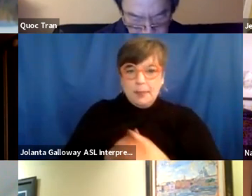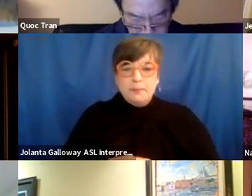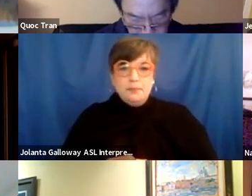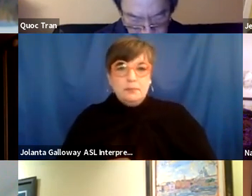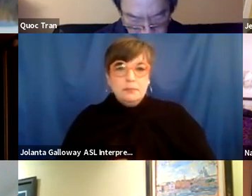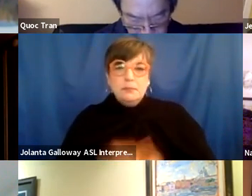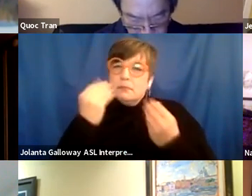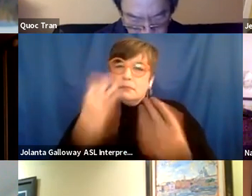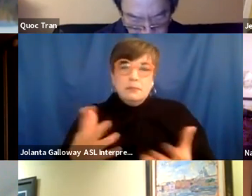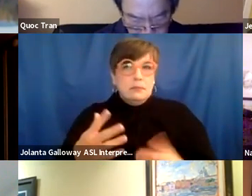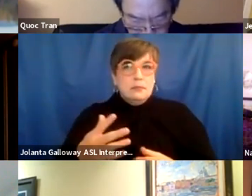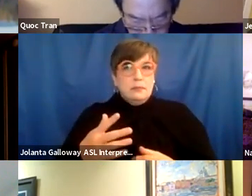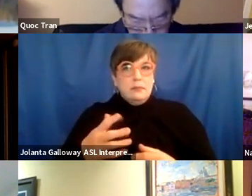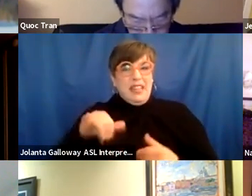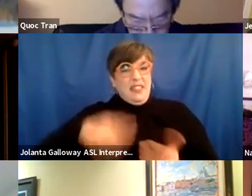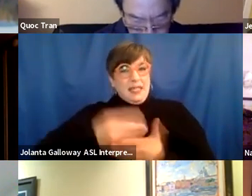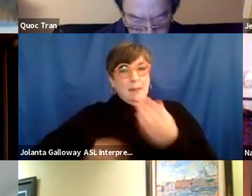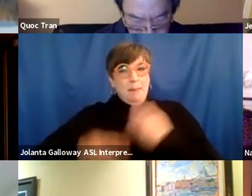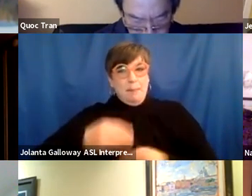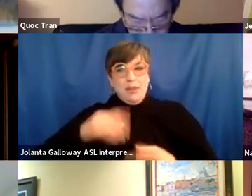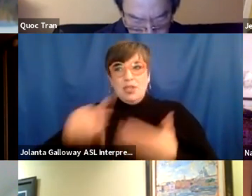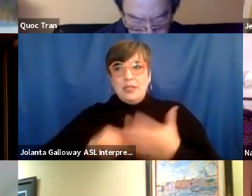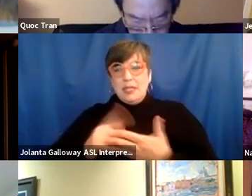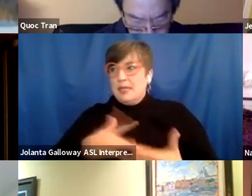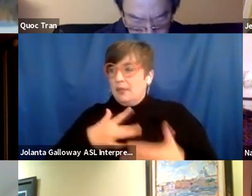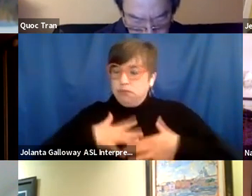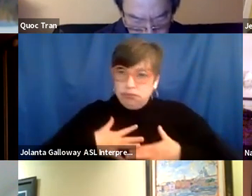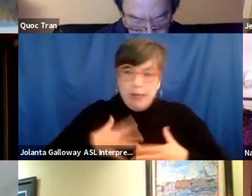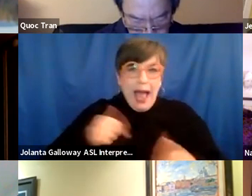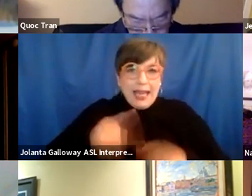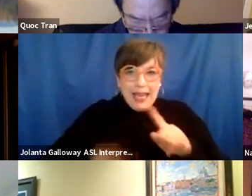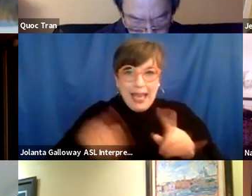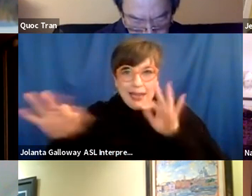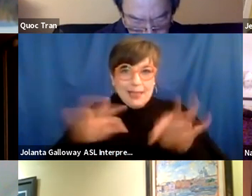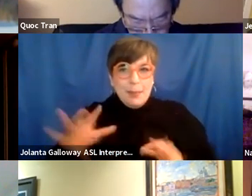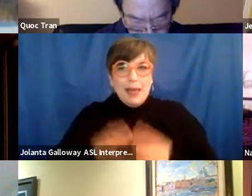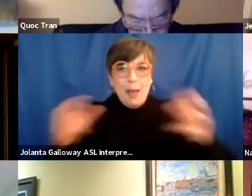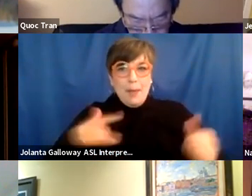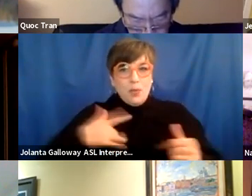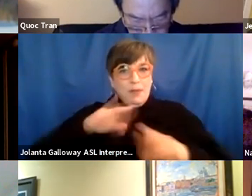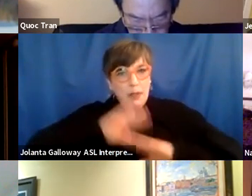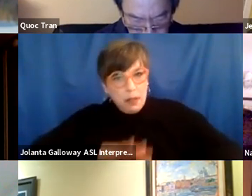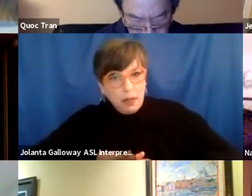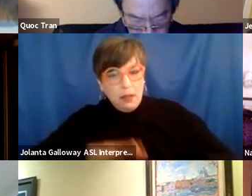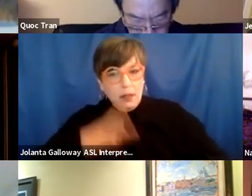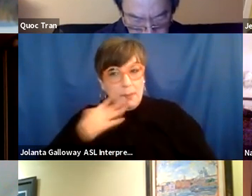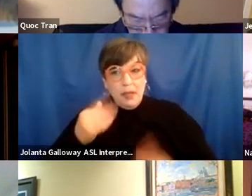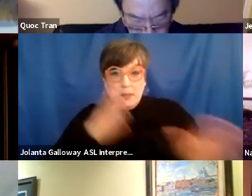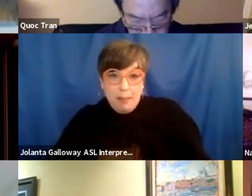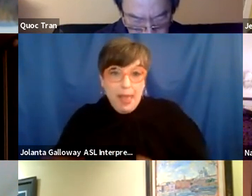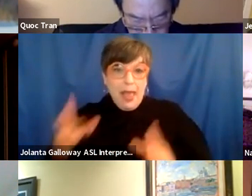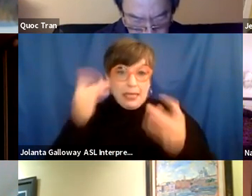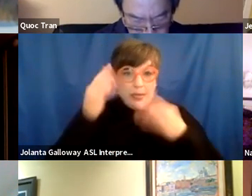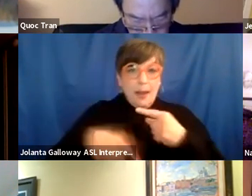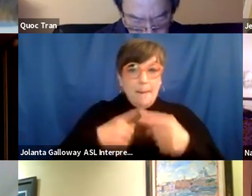the relief that this budget season had for us at the school level. As we think about next year and plan for next year, instead of thinking about